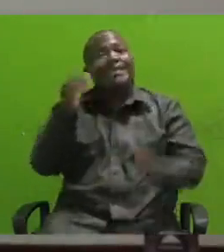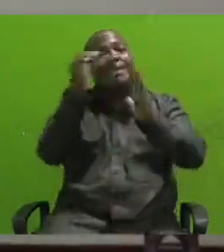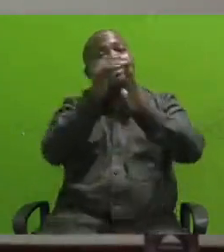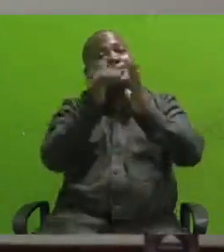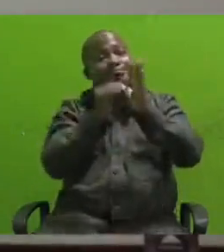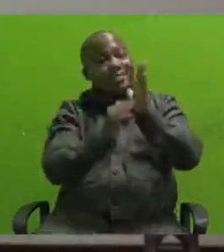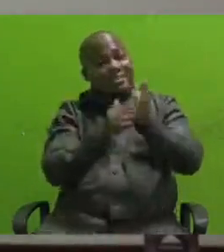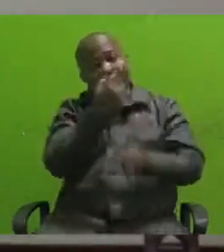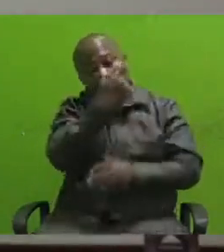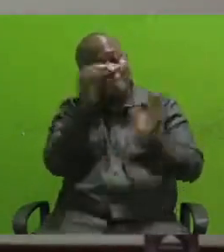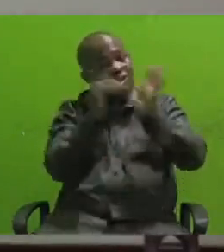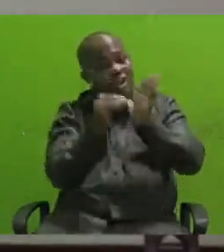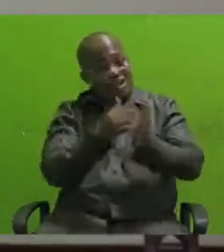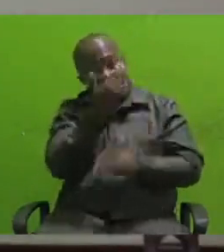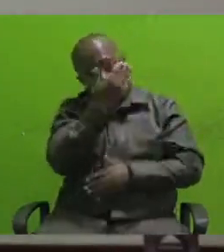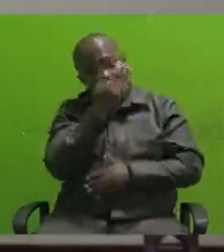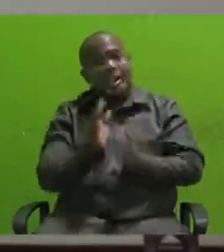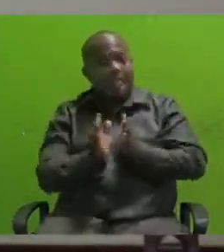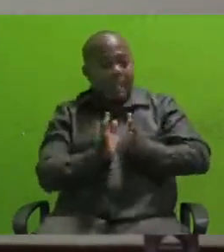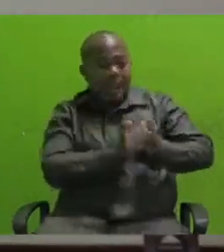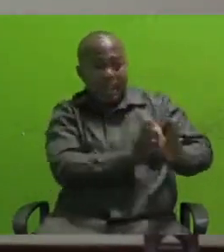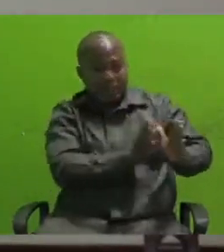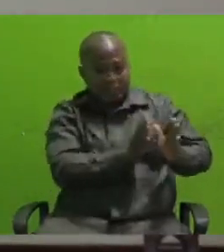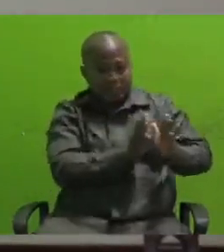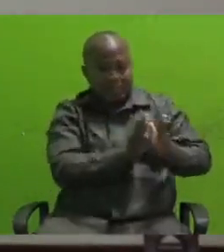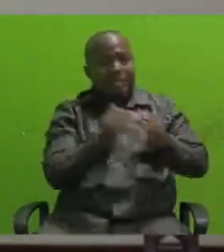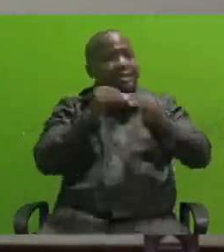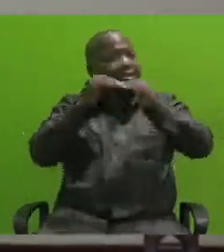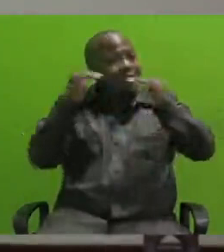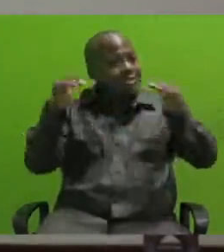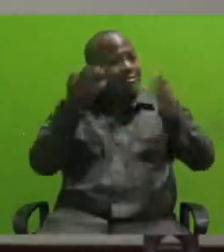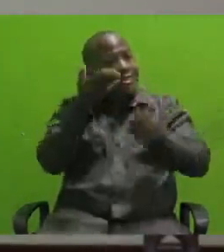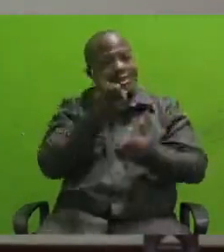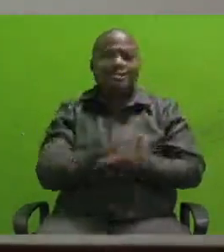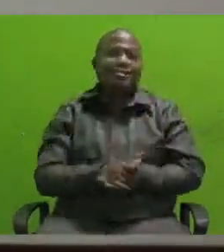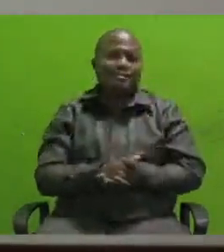in the left, you're supposed to do the same thing on the right. So now,